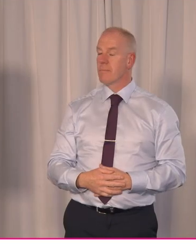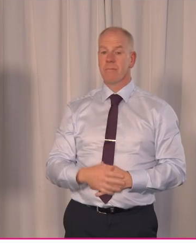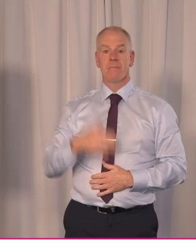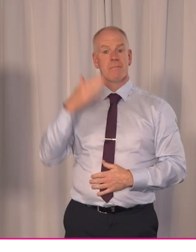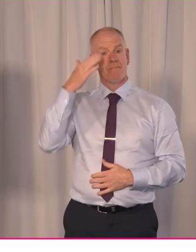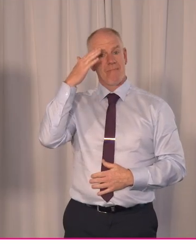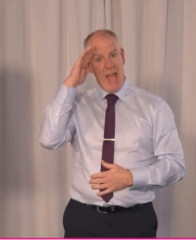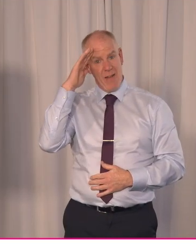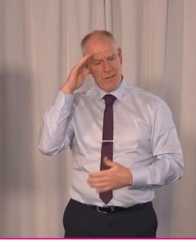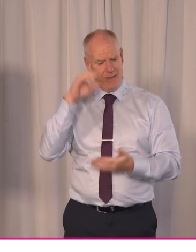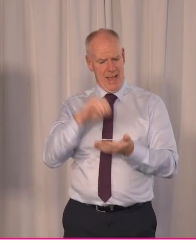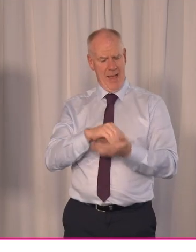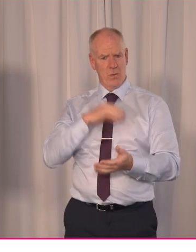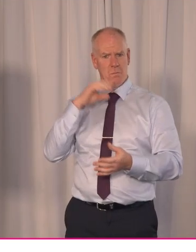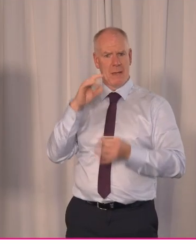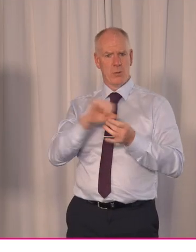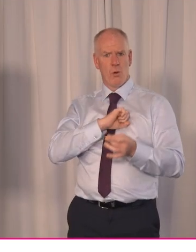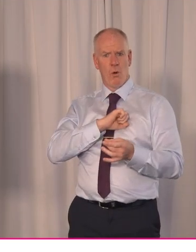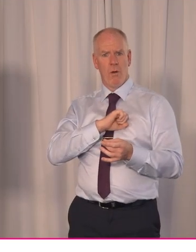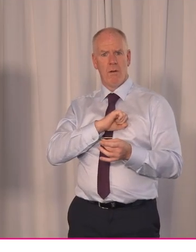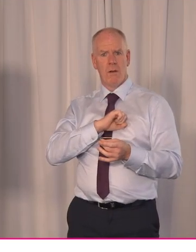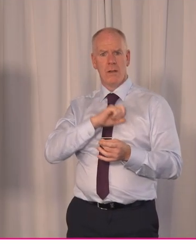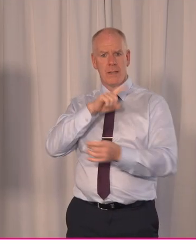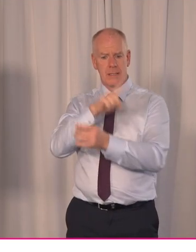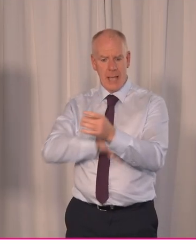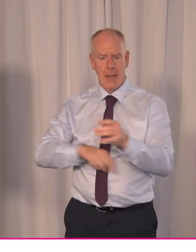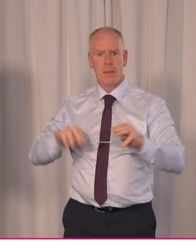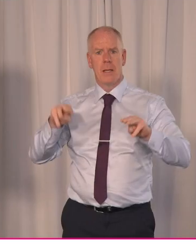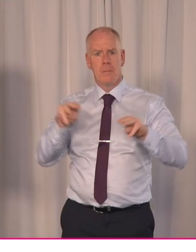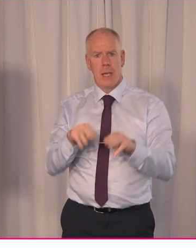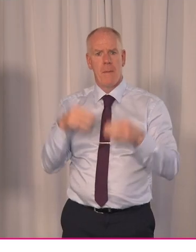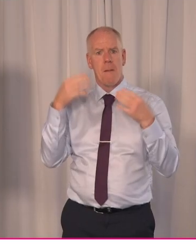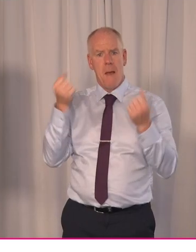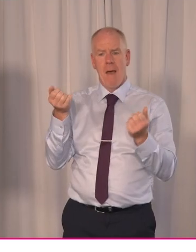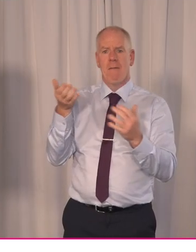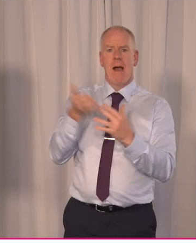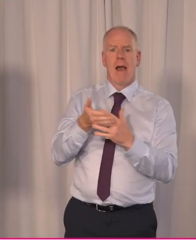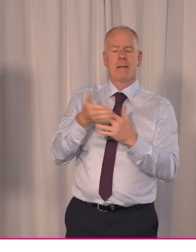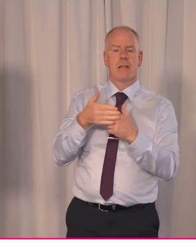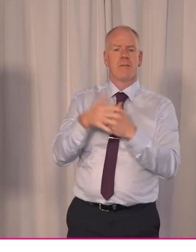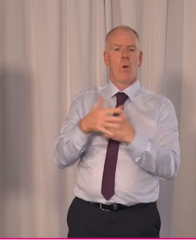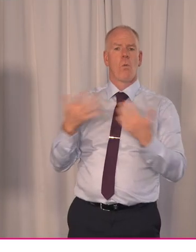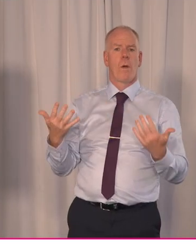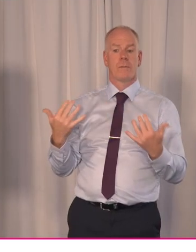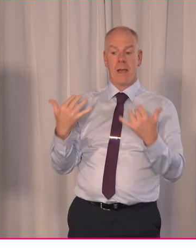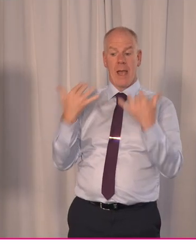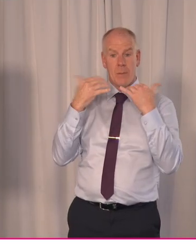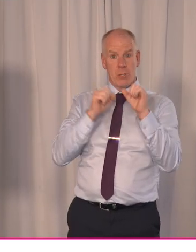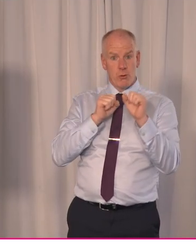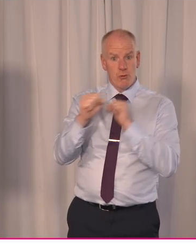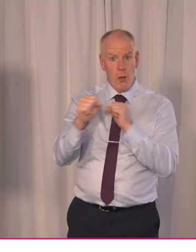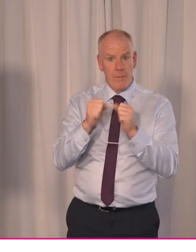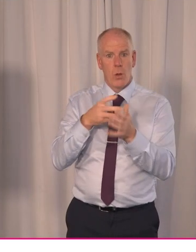Ireland must make sure that disabled people have access to both information services in relation